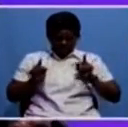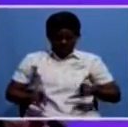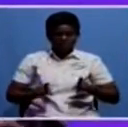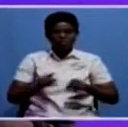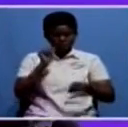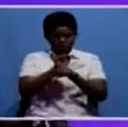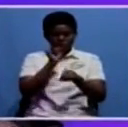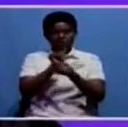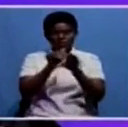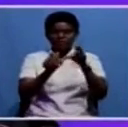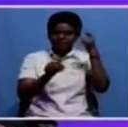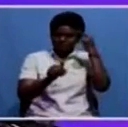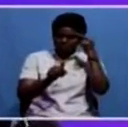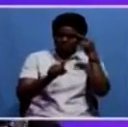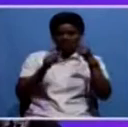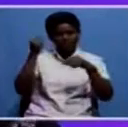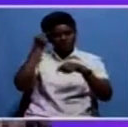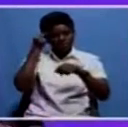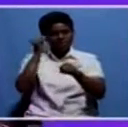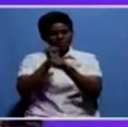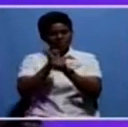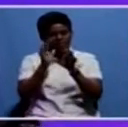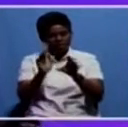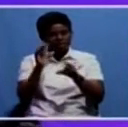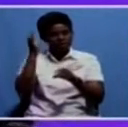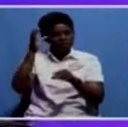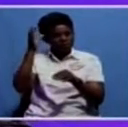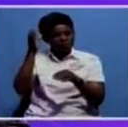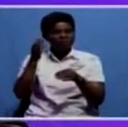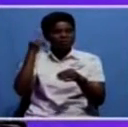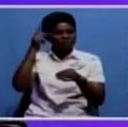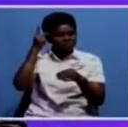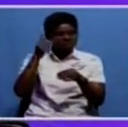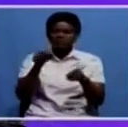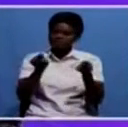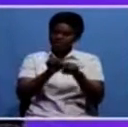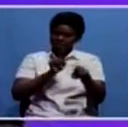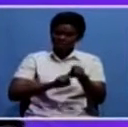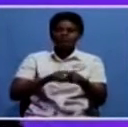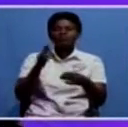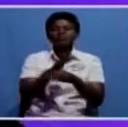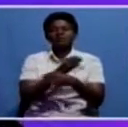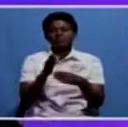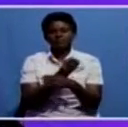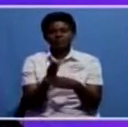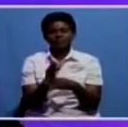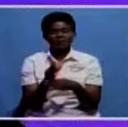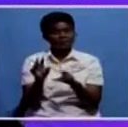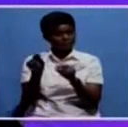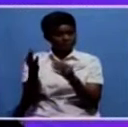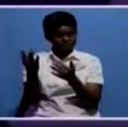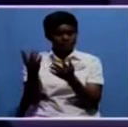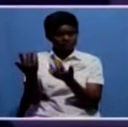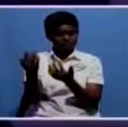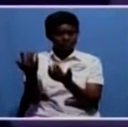in government, whether a civil servant, whether as a politician, to be in business. But there shouldn't be everything wrong with ministers getting contracts.